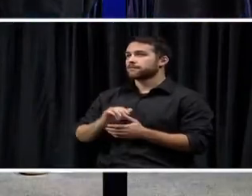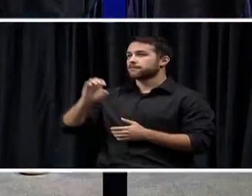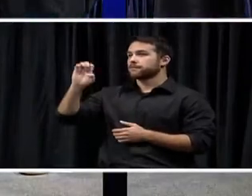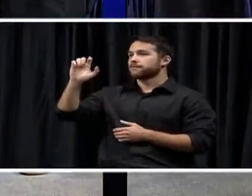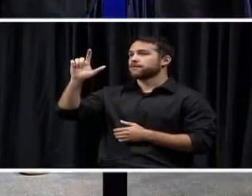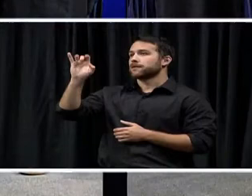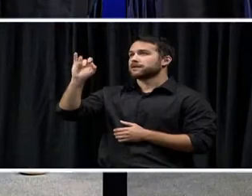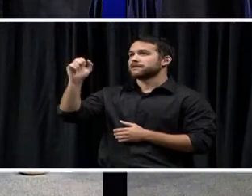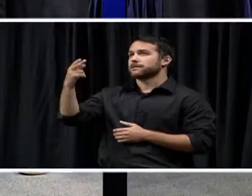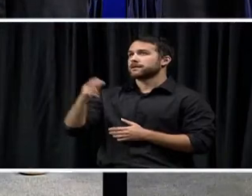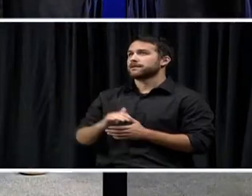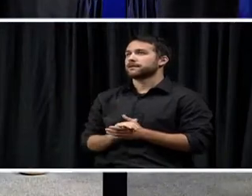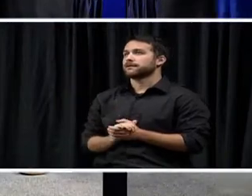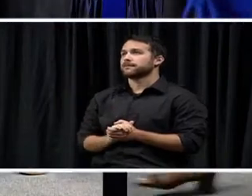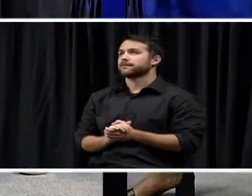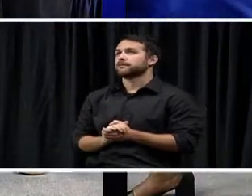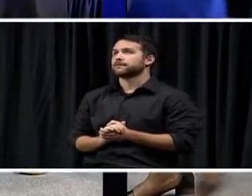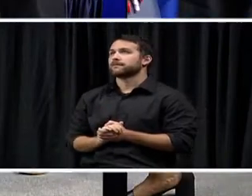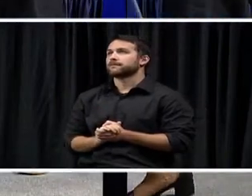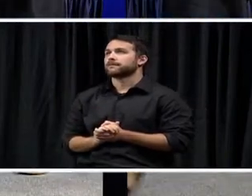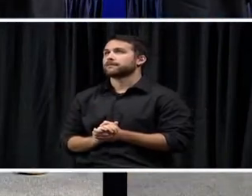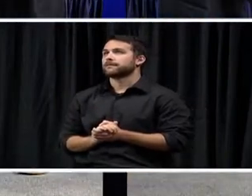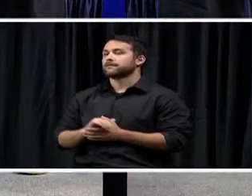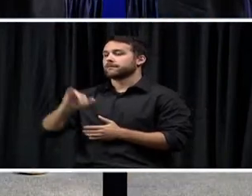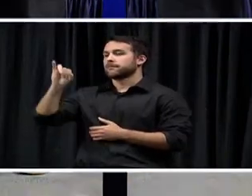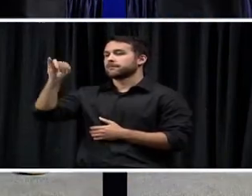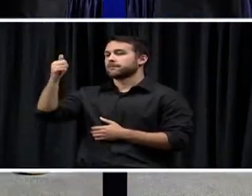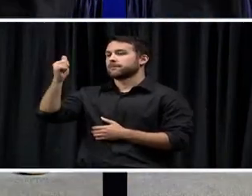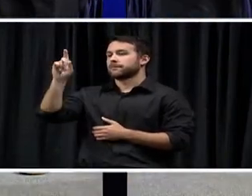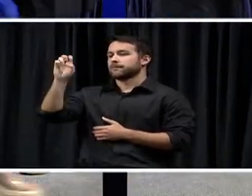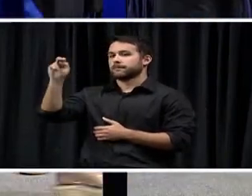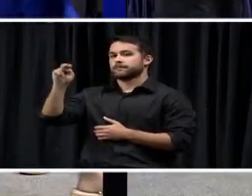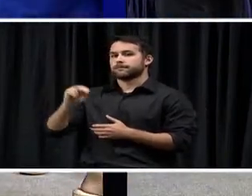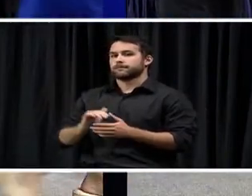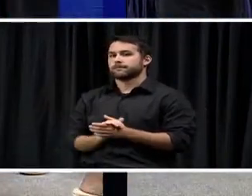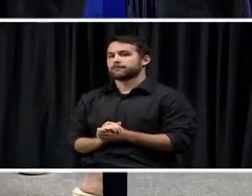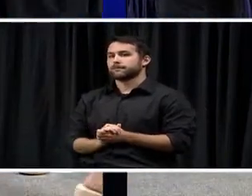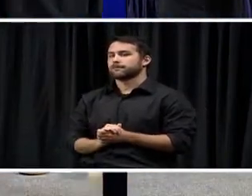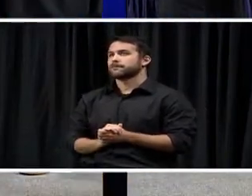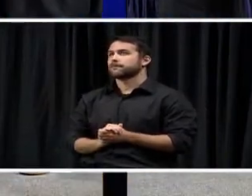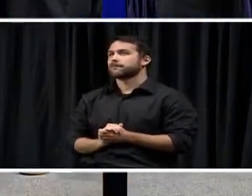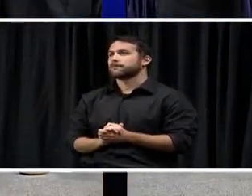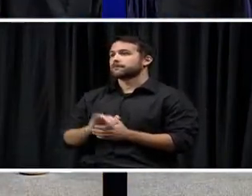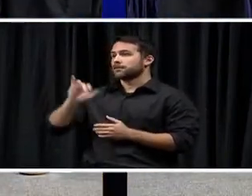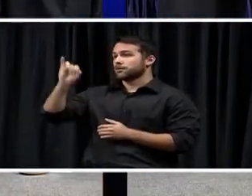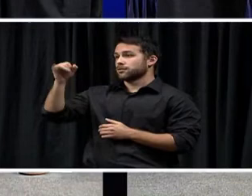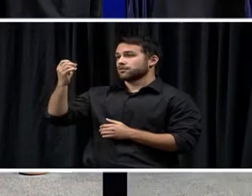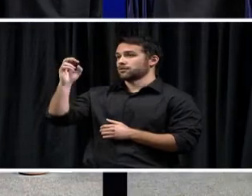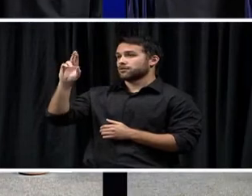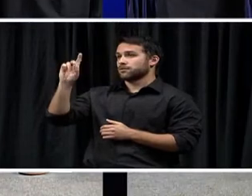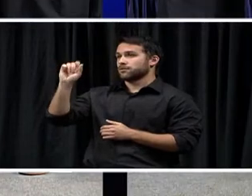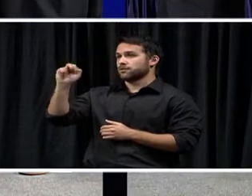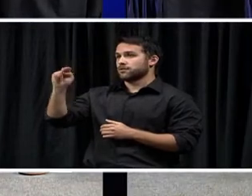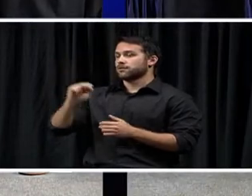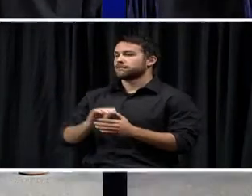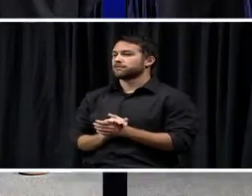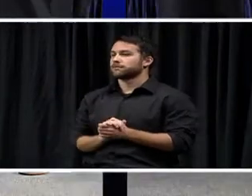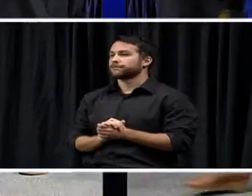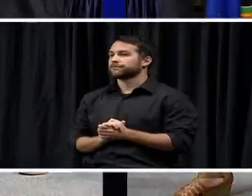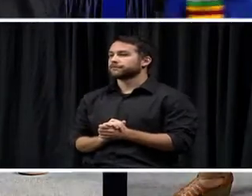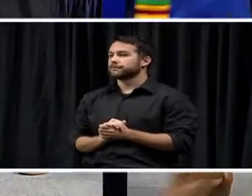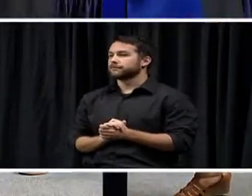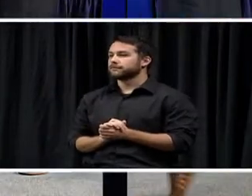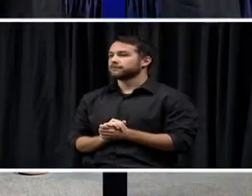Elizabeth Madeline Hightower. Jaden Nakia Holloway. Jordan Ayana